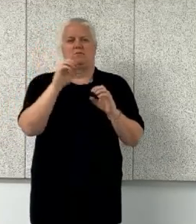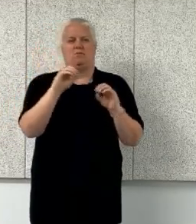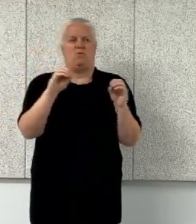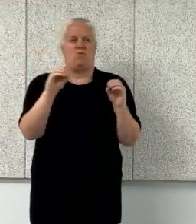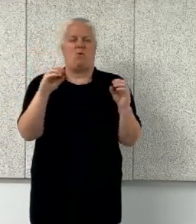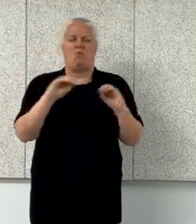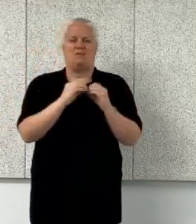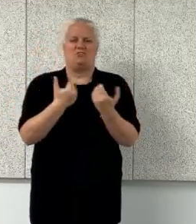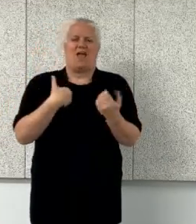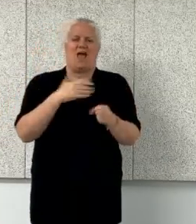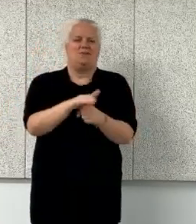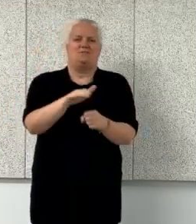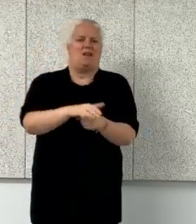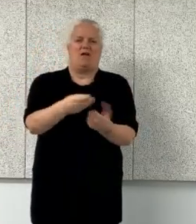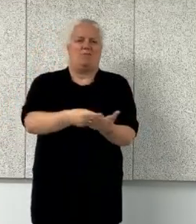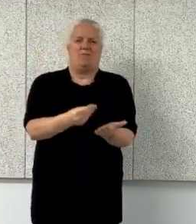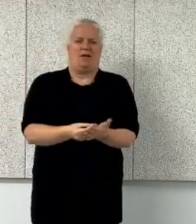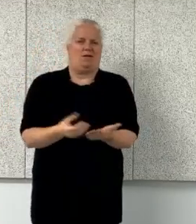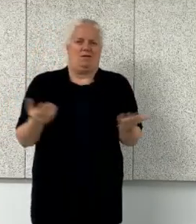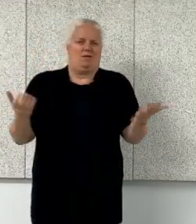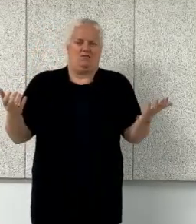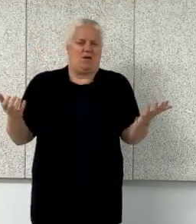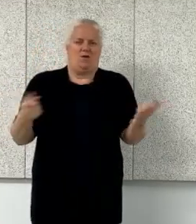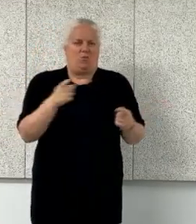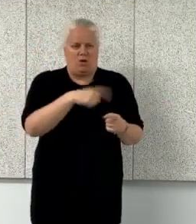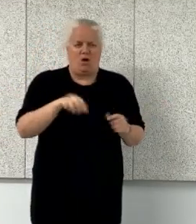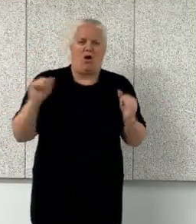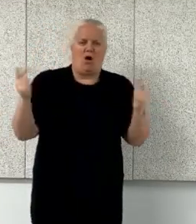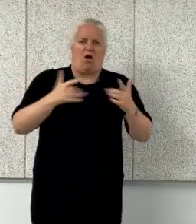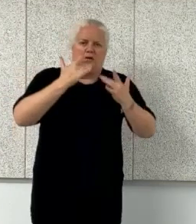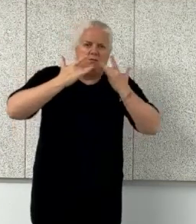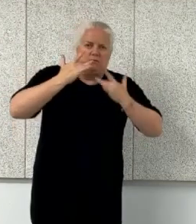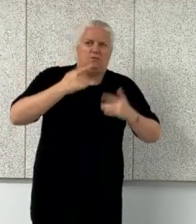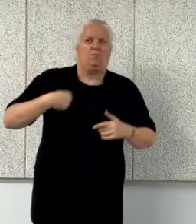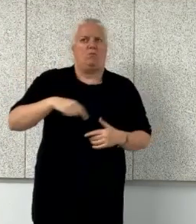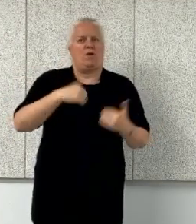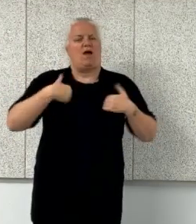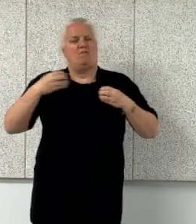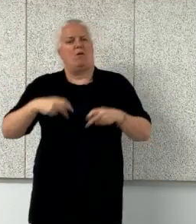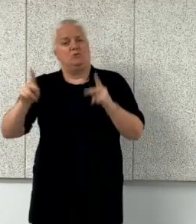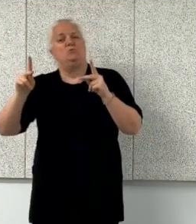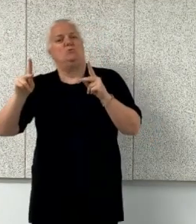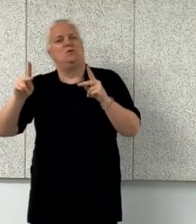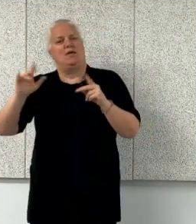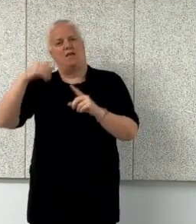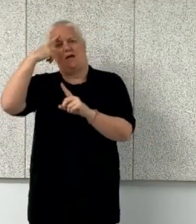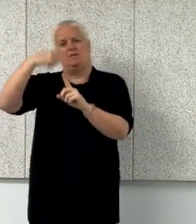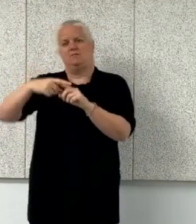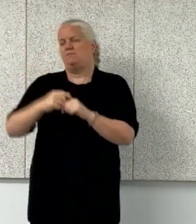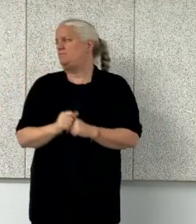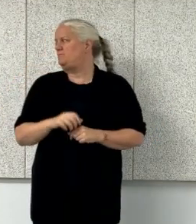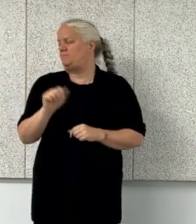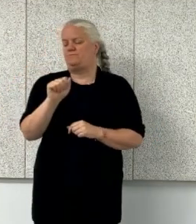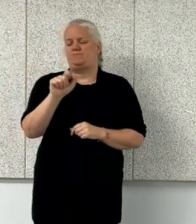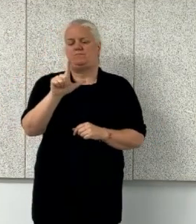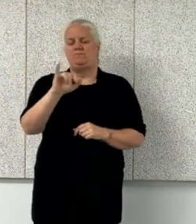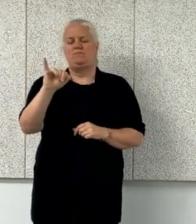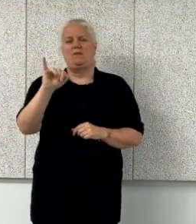that. But like we have an opportunity when we all do it together. So just had to say that. All of your sponsors are heartwarming, and I'm like, yeah, big scary